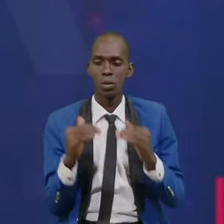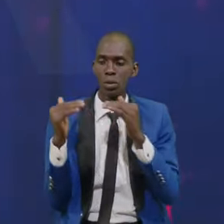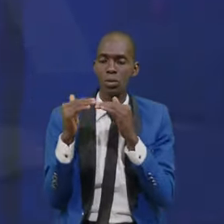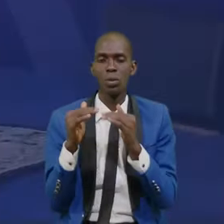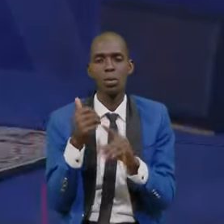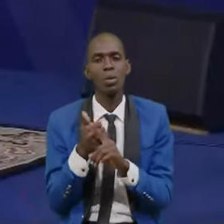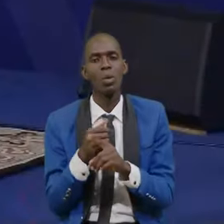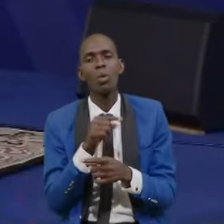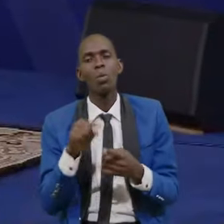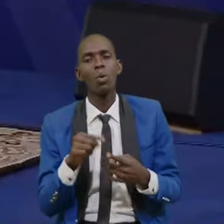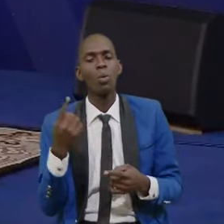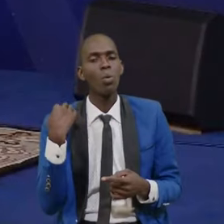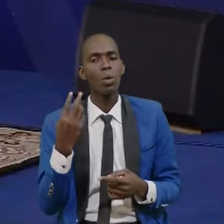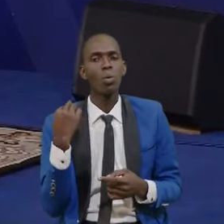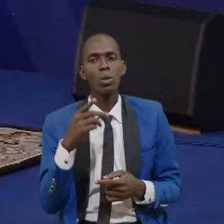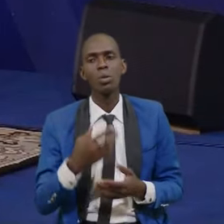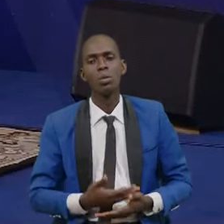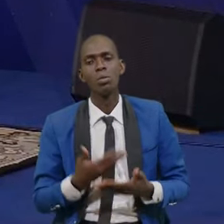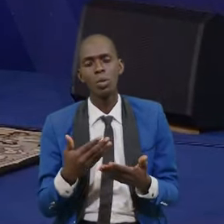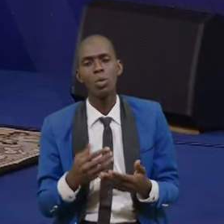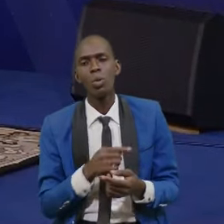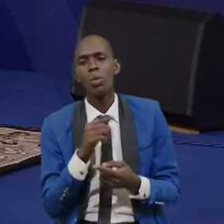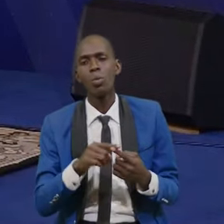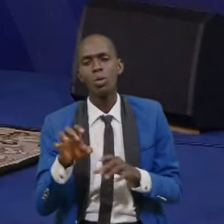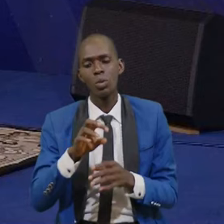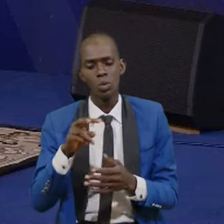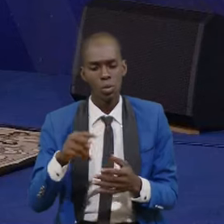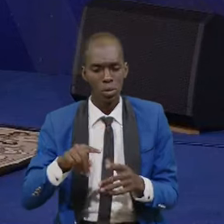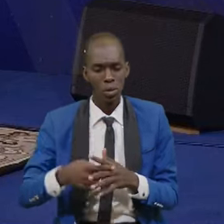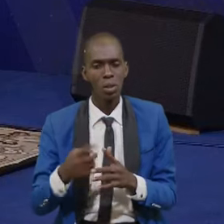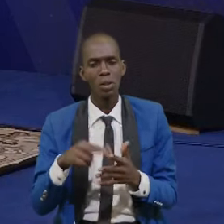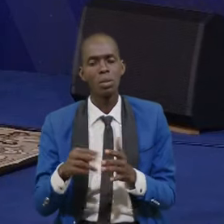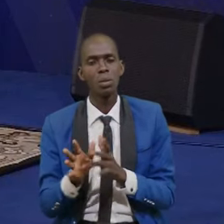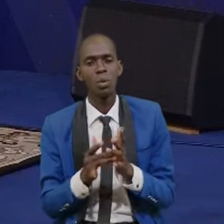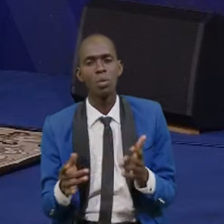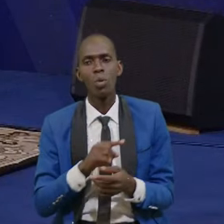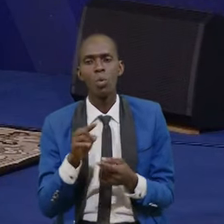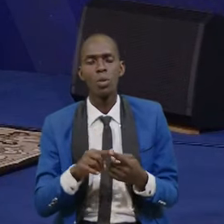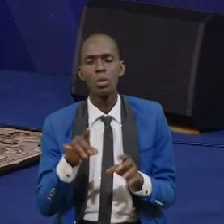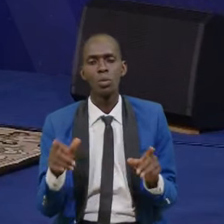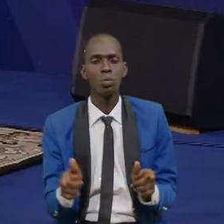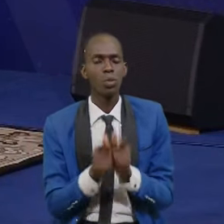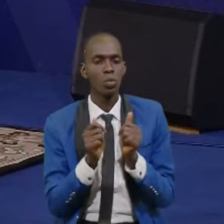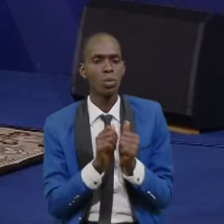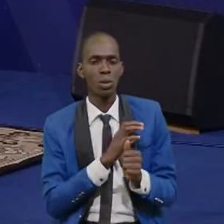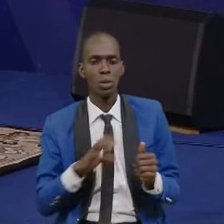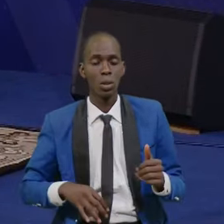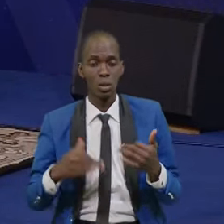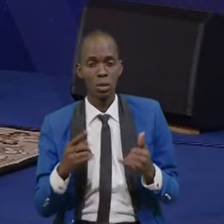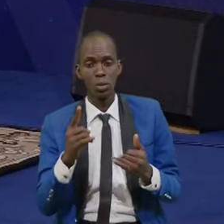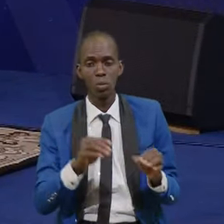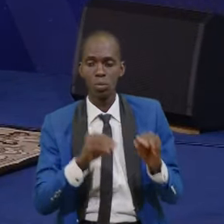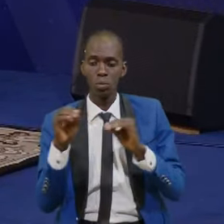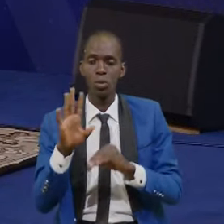born? Where did you see the Bible? Where did you meet Christ? And now you put yourself above Christ, and